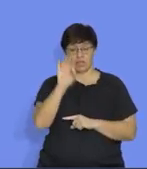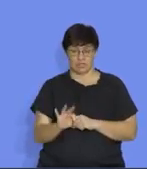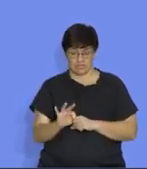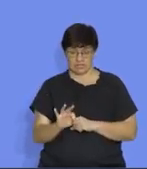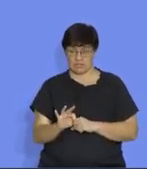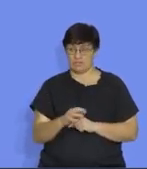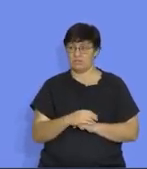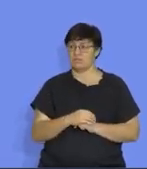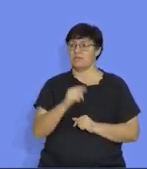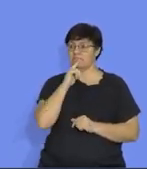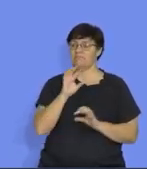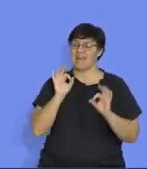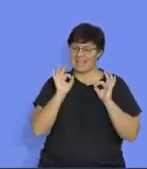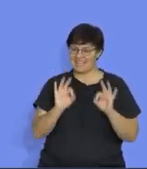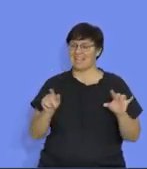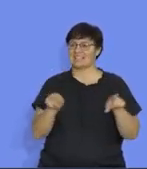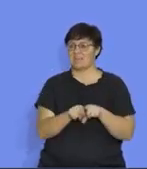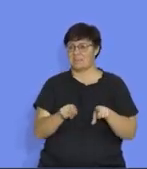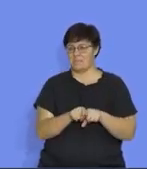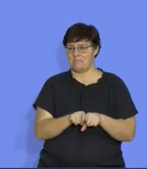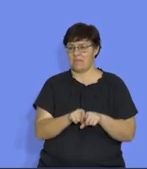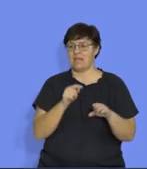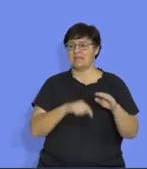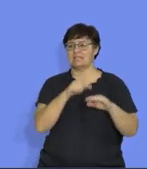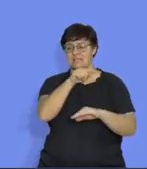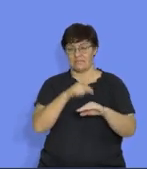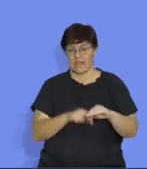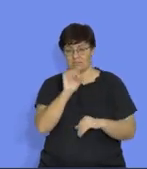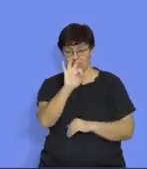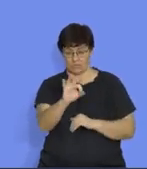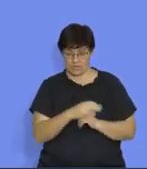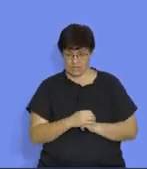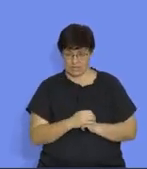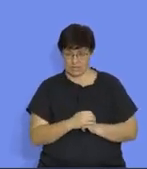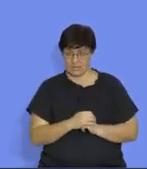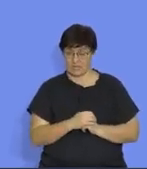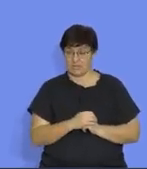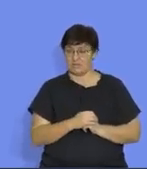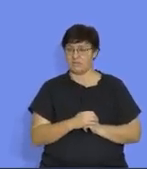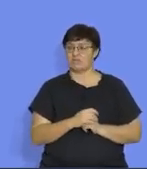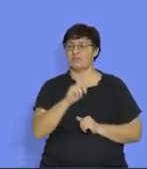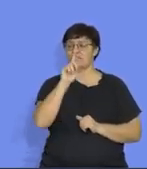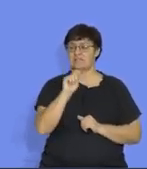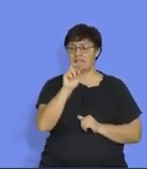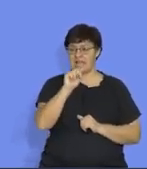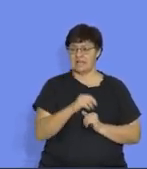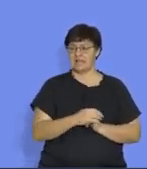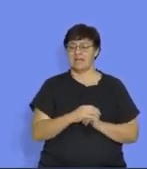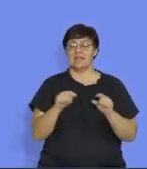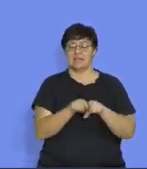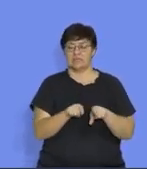third is actually the exact same thing as dividing by 3. So Tn will be equal